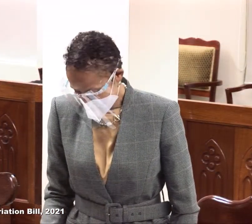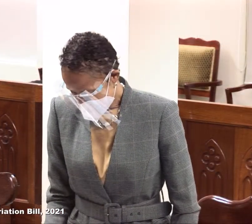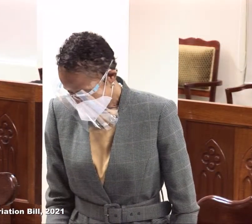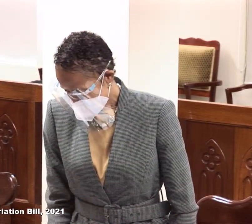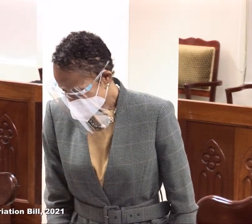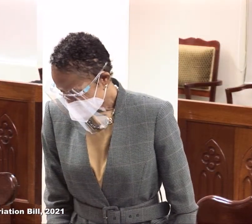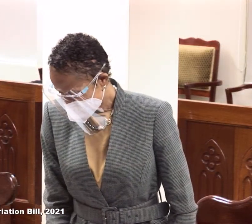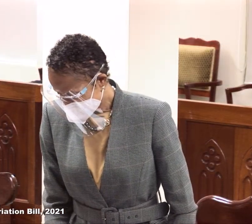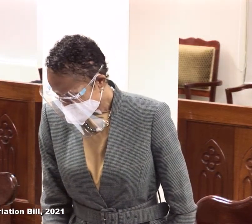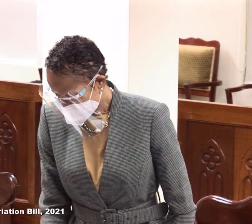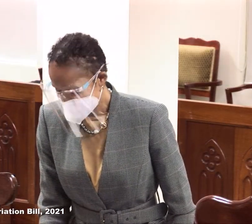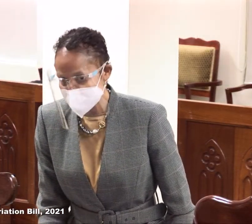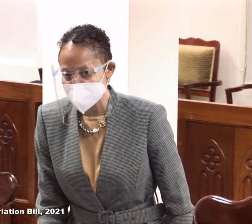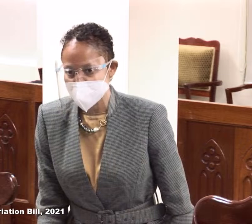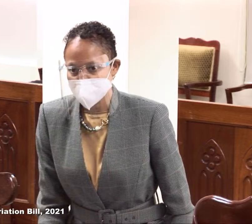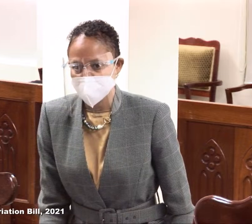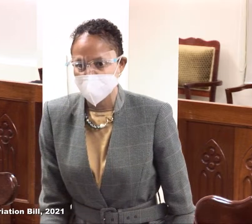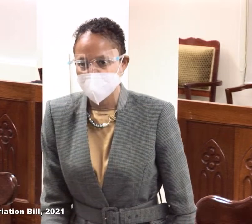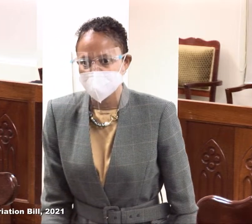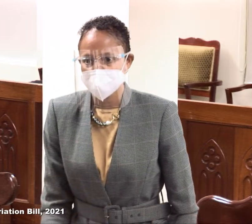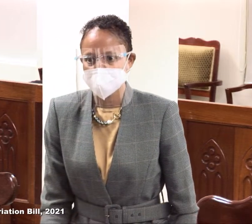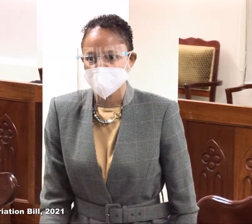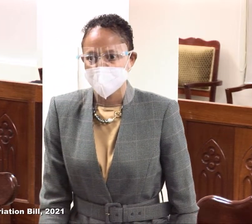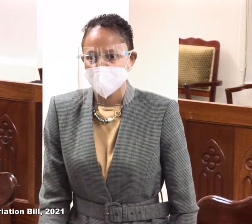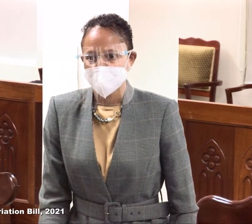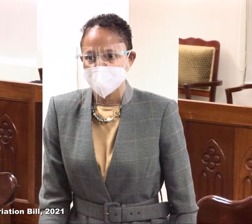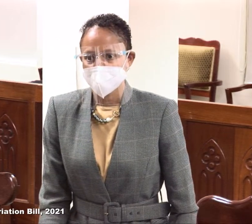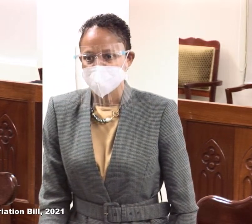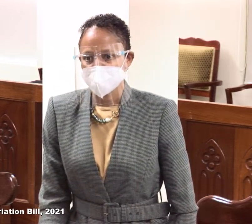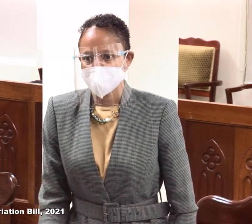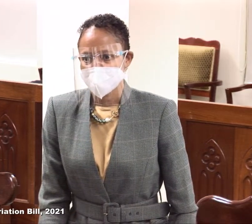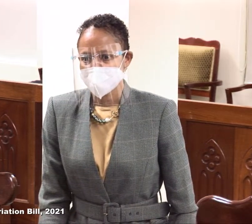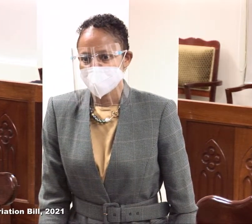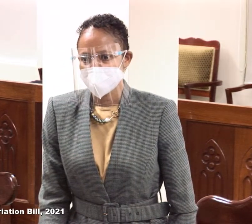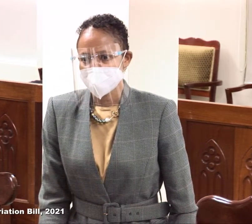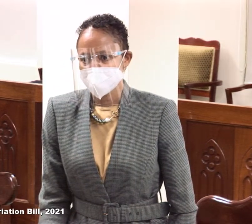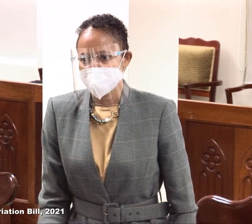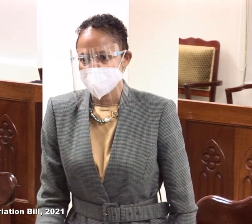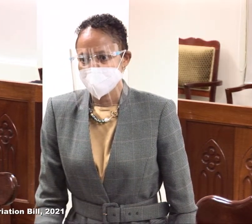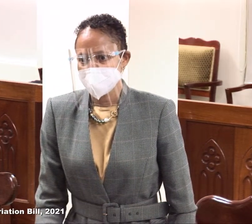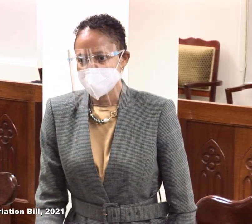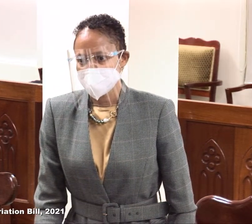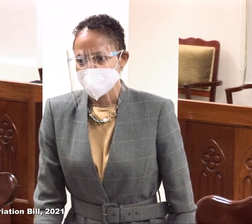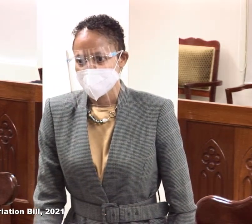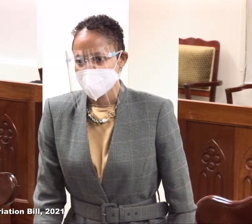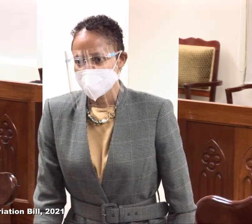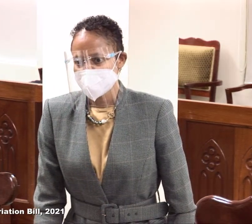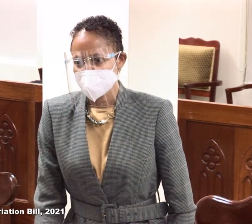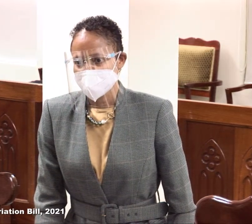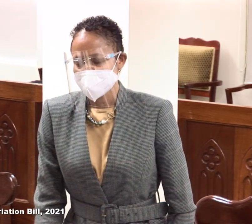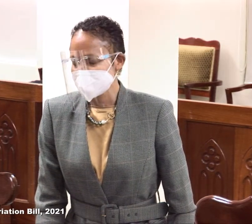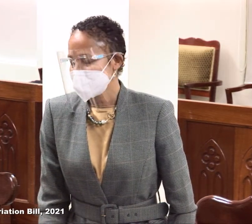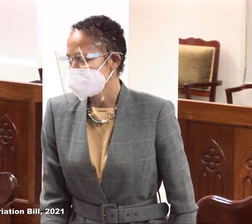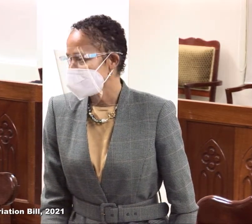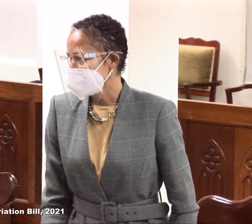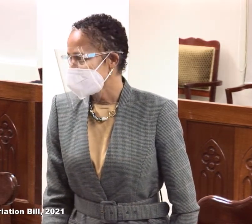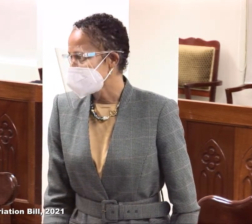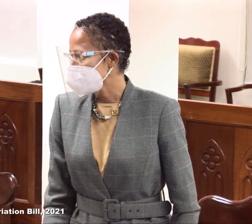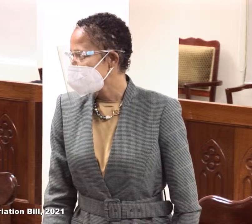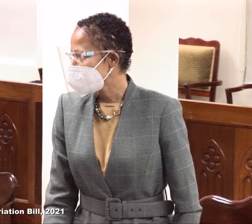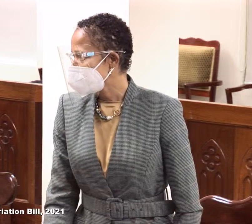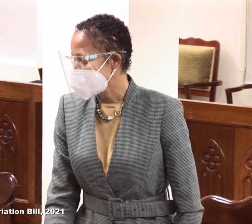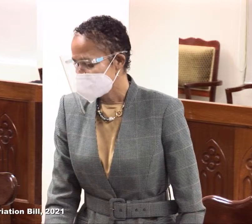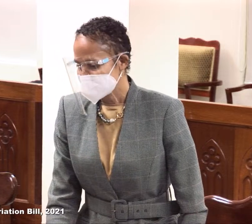tomorrow. I just want to remind colleagues that given the shortened time for